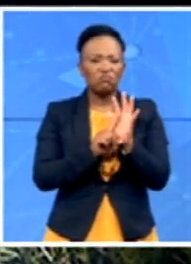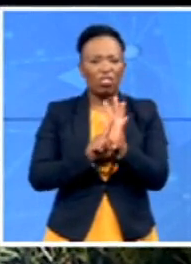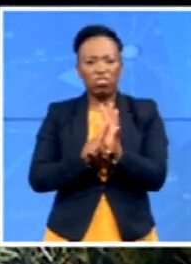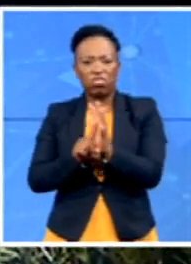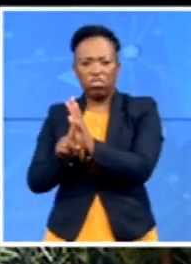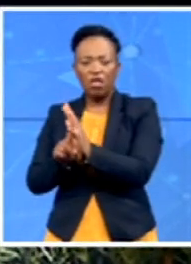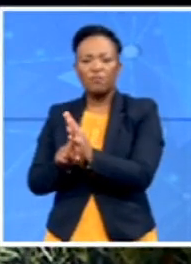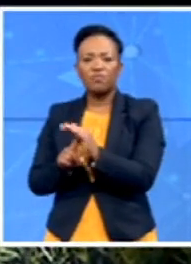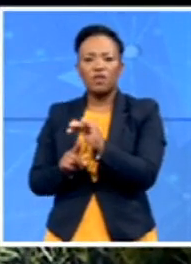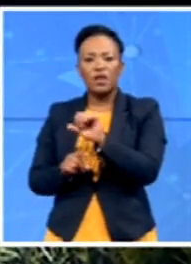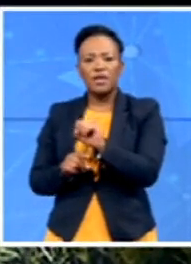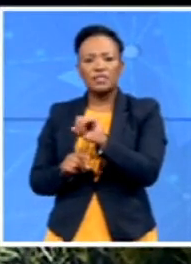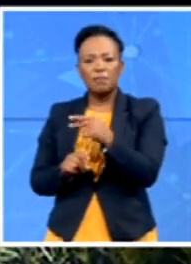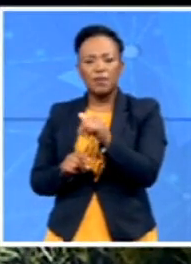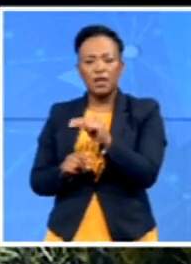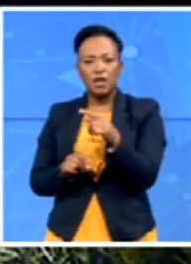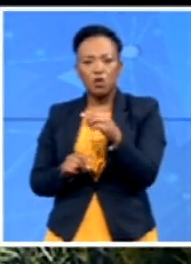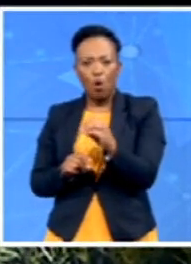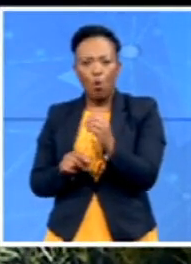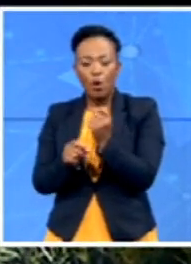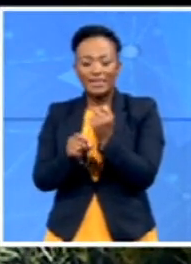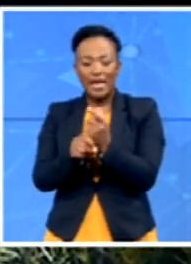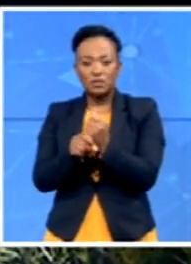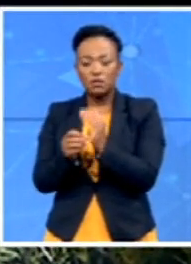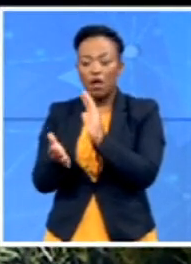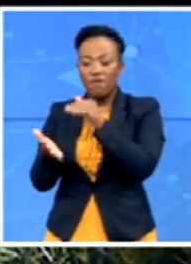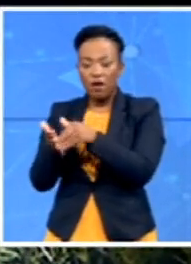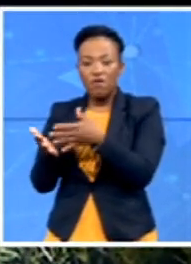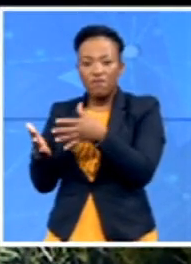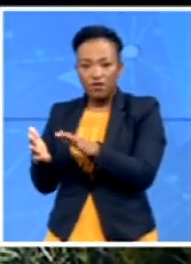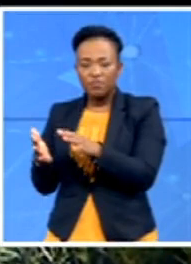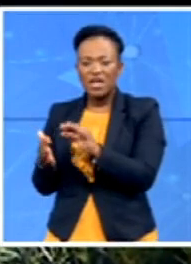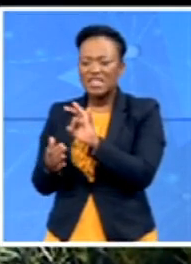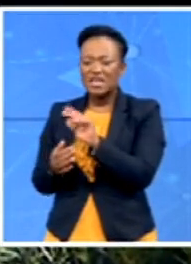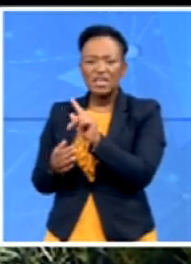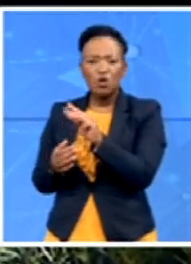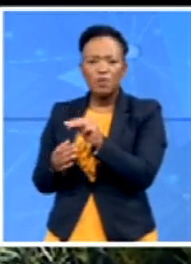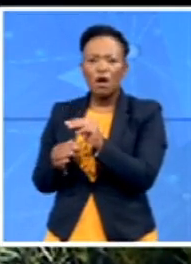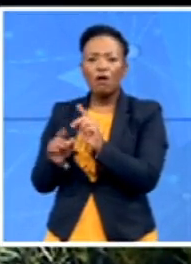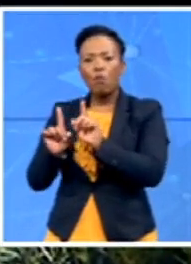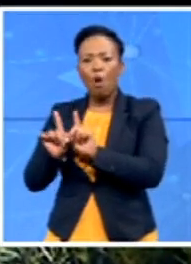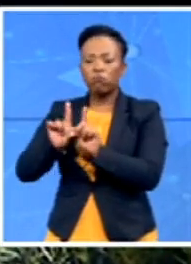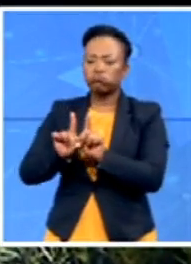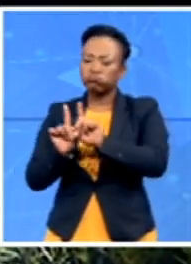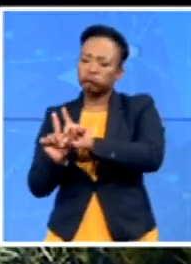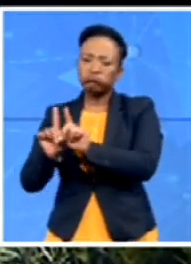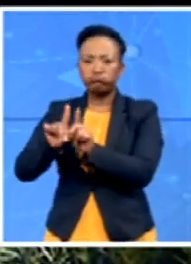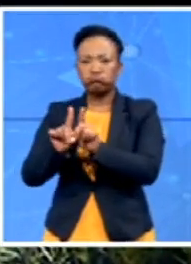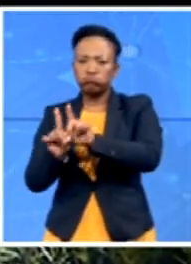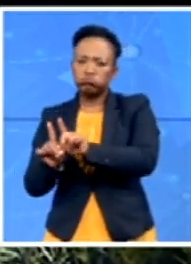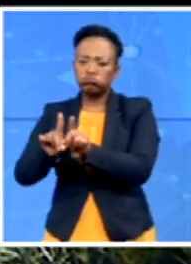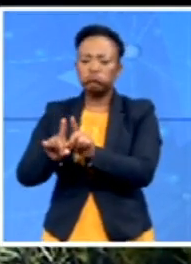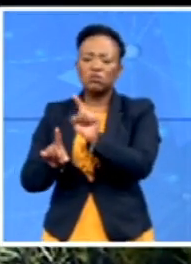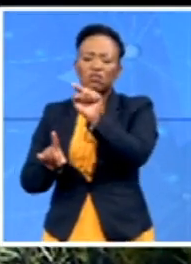by taxi they will then walk for about 3 kilometers. He will tell them that he's going there to fetch his